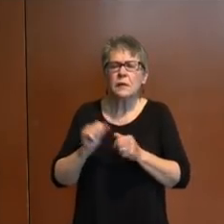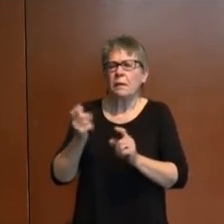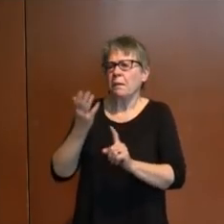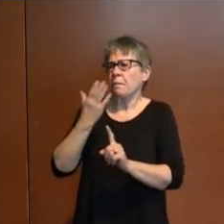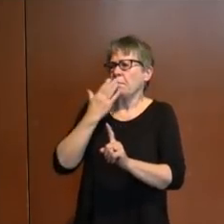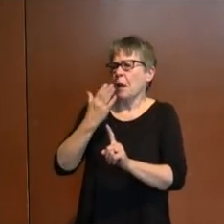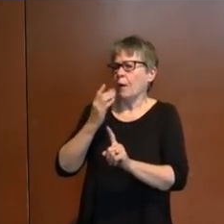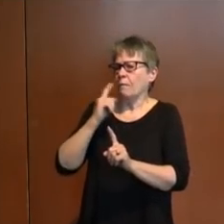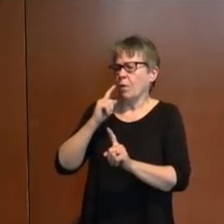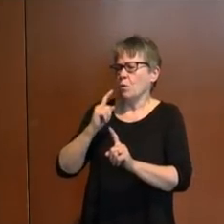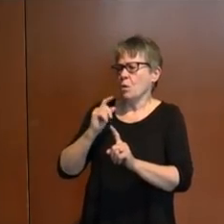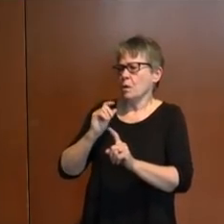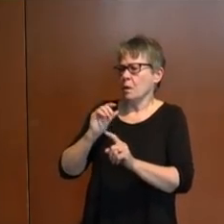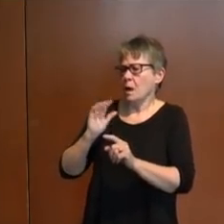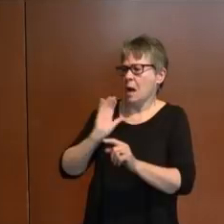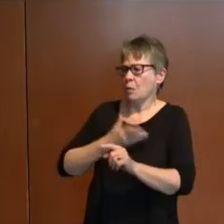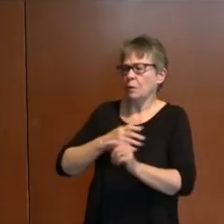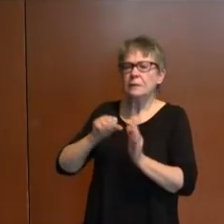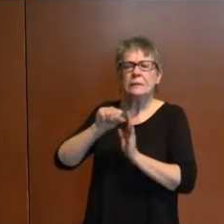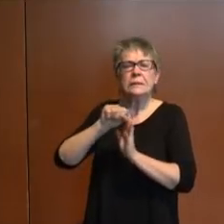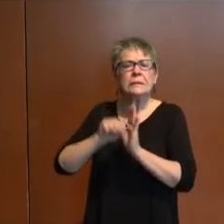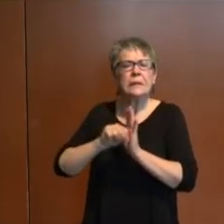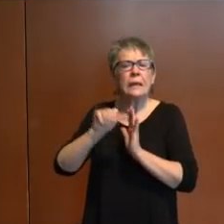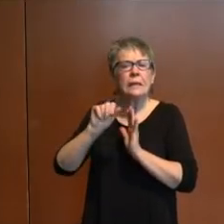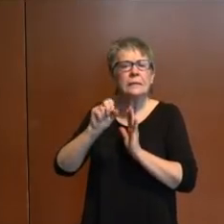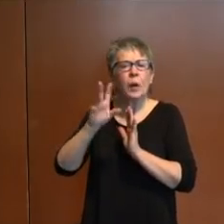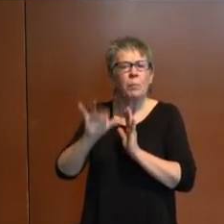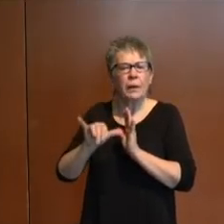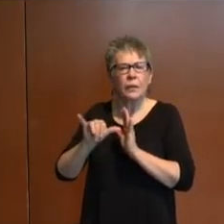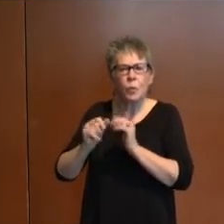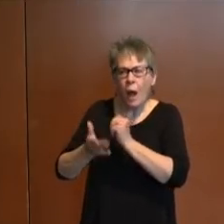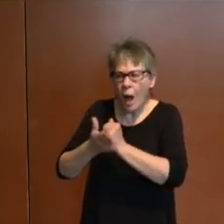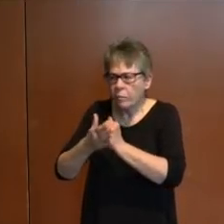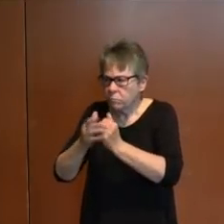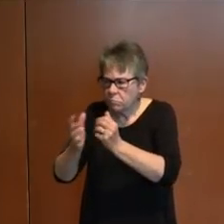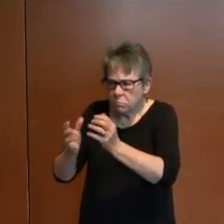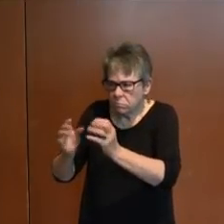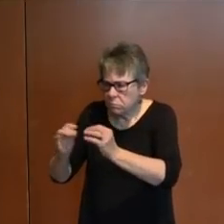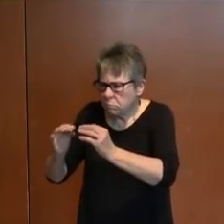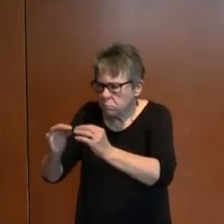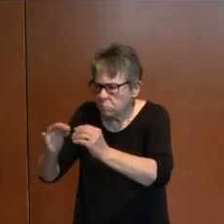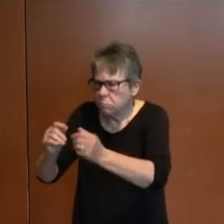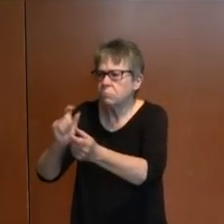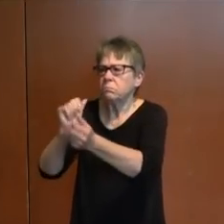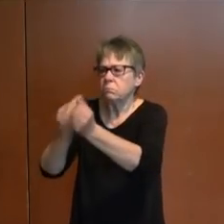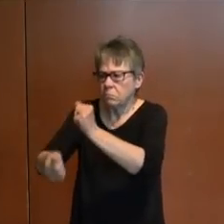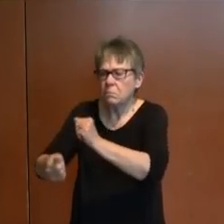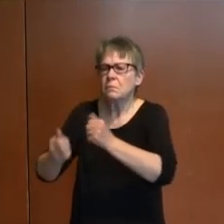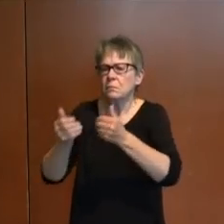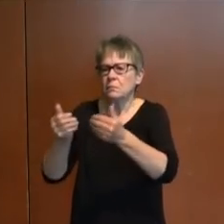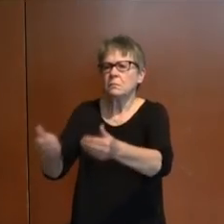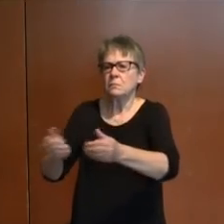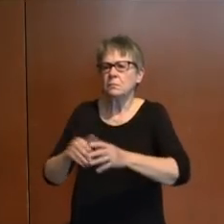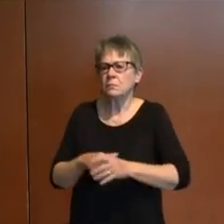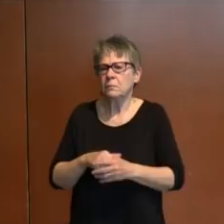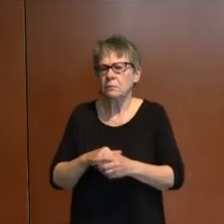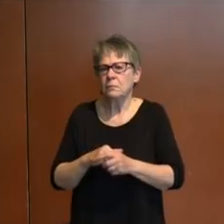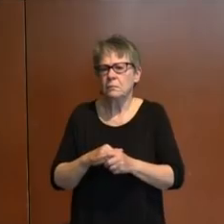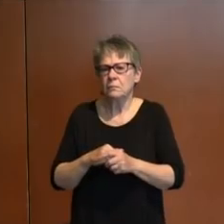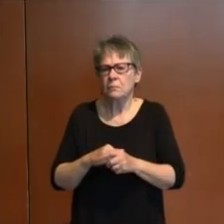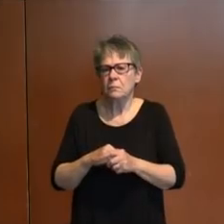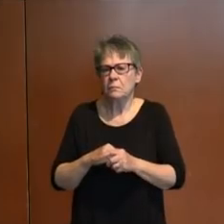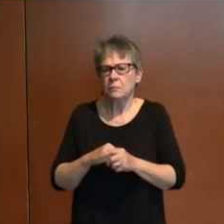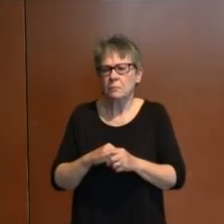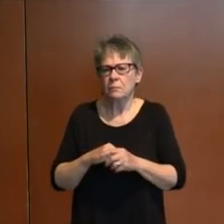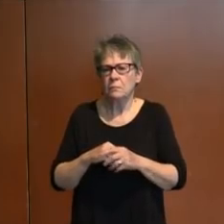And as it also pertains to federal support, we are continuing to move aggressively to build out our hospital capacity as we